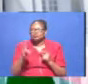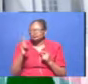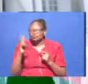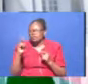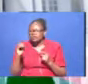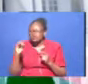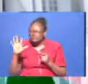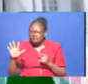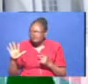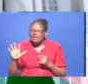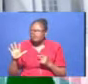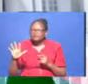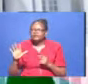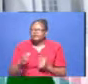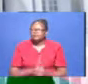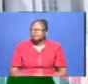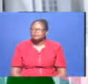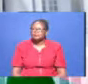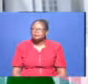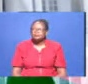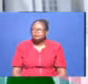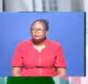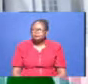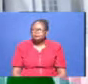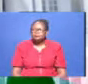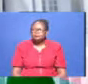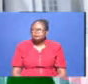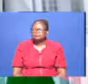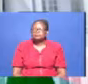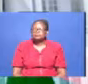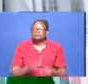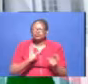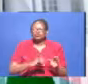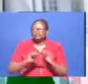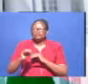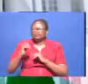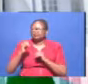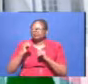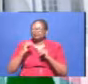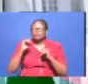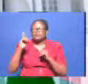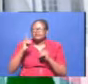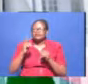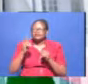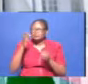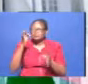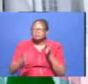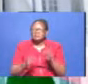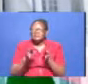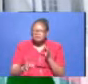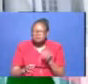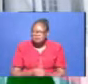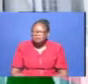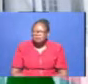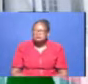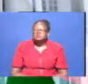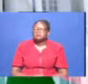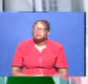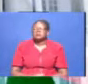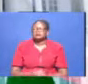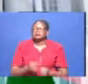until 2005. She was then transferred to the Ministry of Justice, National Cohesion and Constitutional Affairs